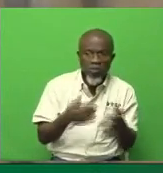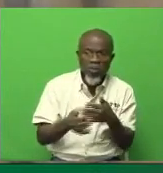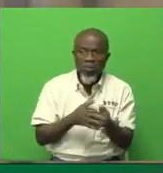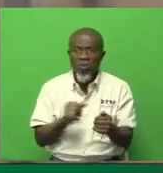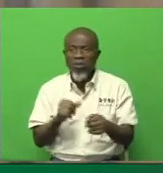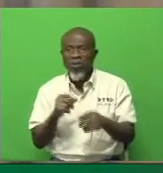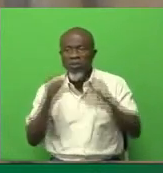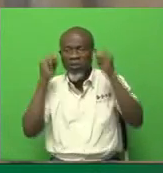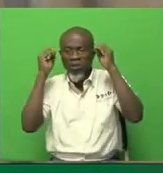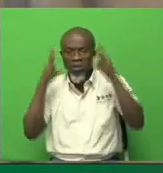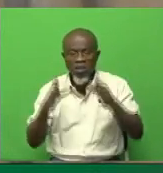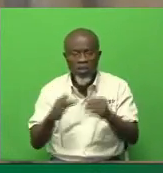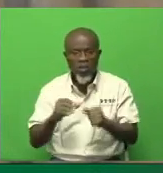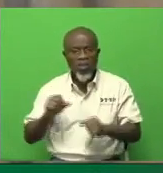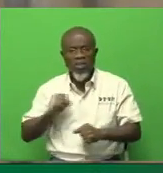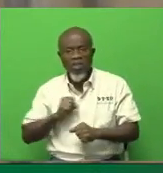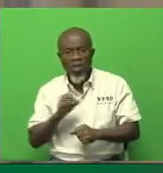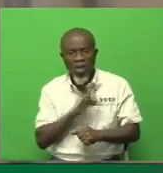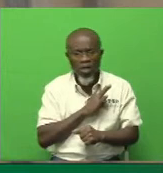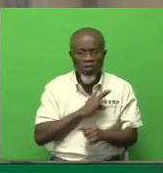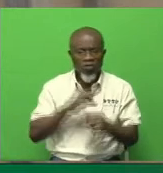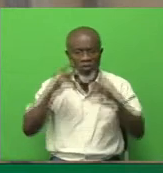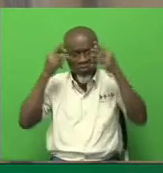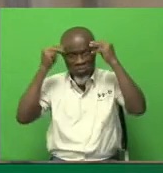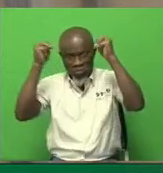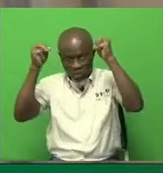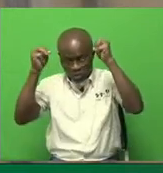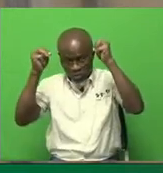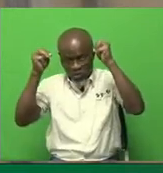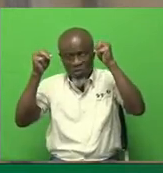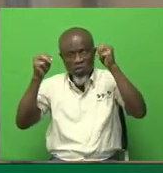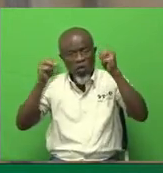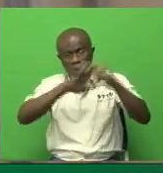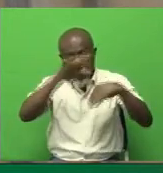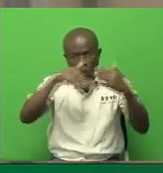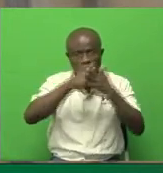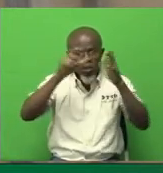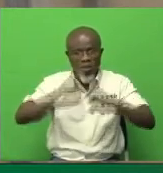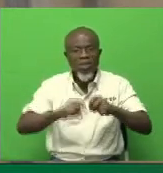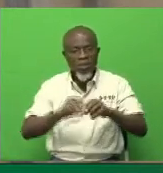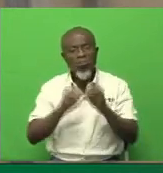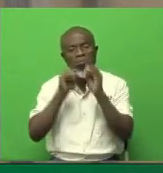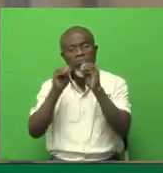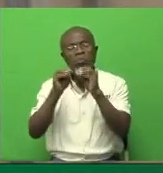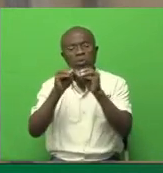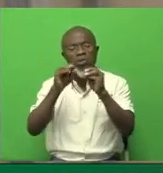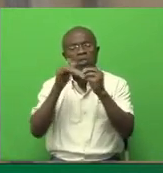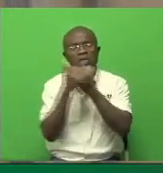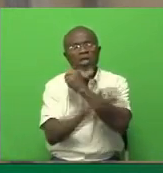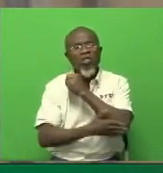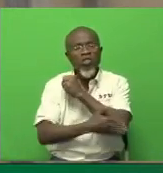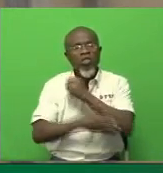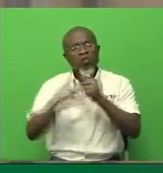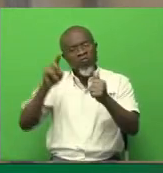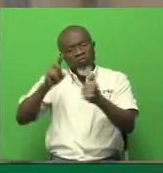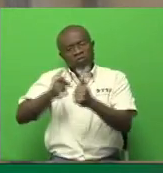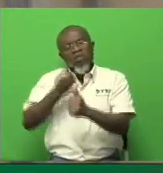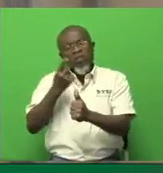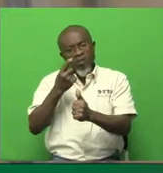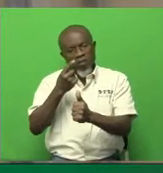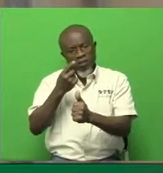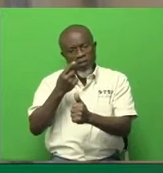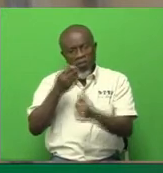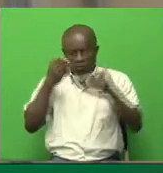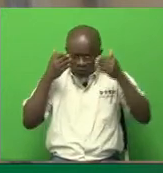ministry policy makers all of us have to put country first and stabilize the learning environment for our children